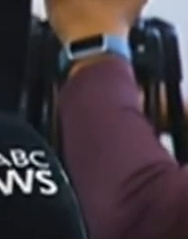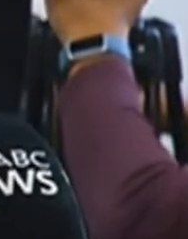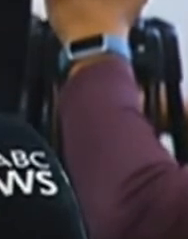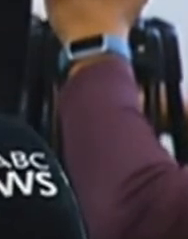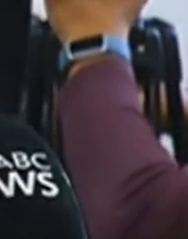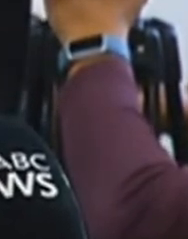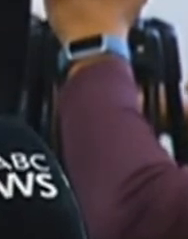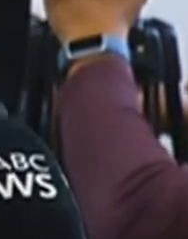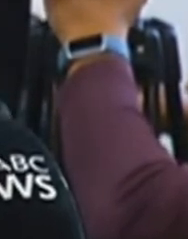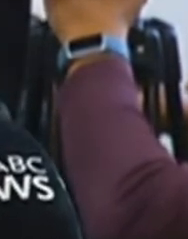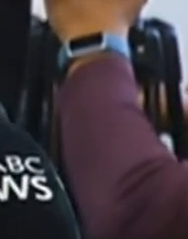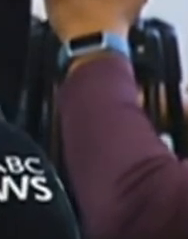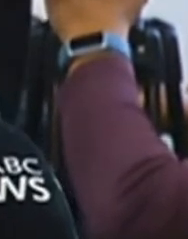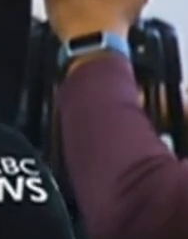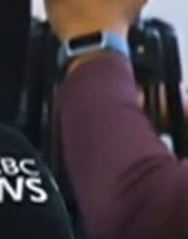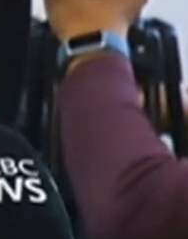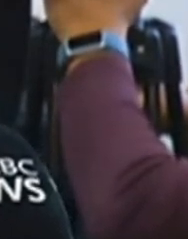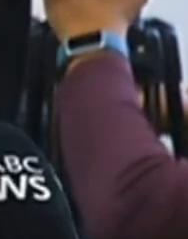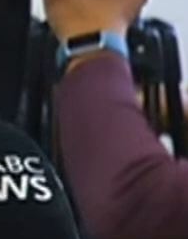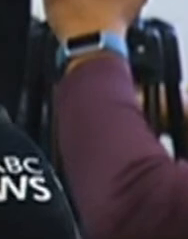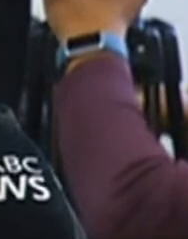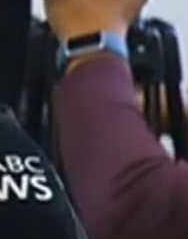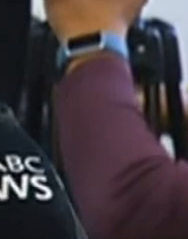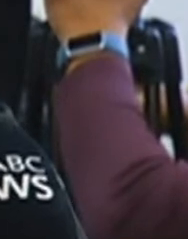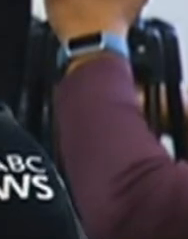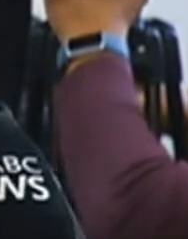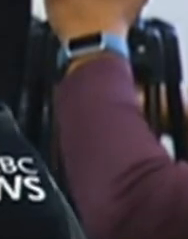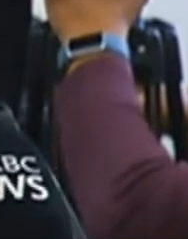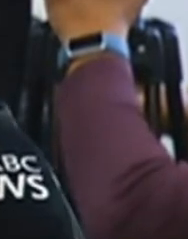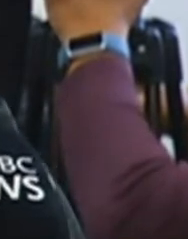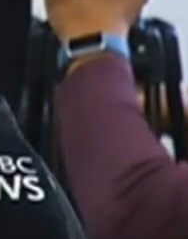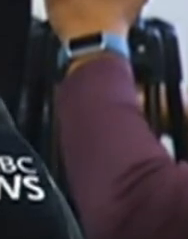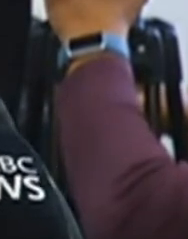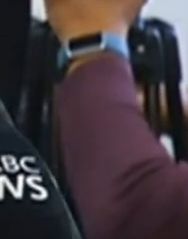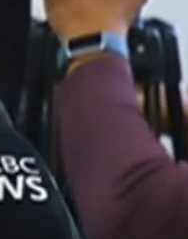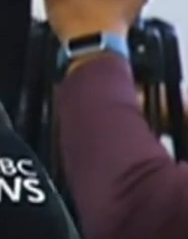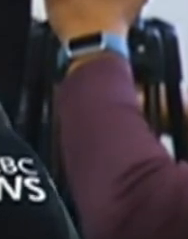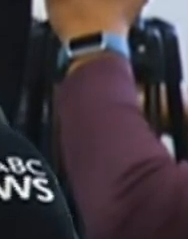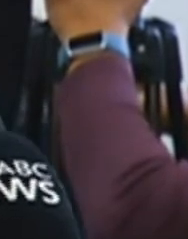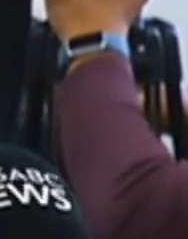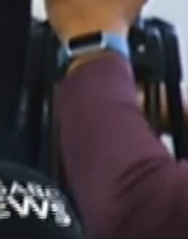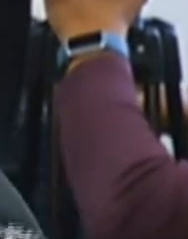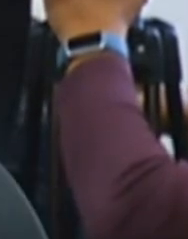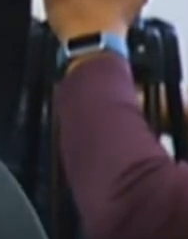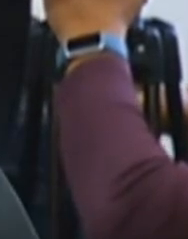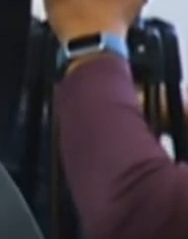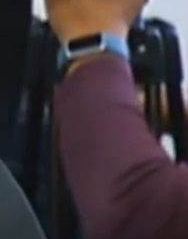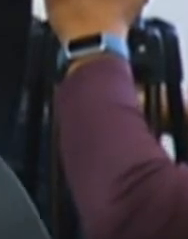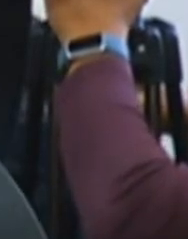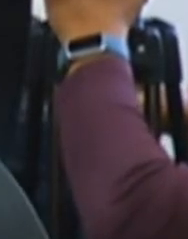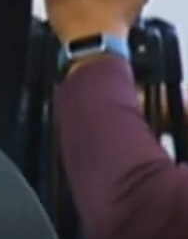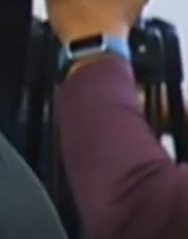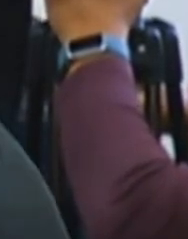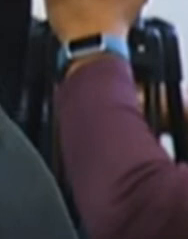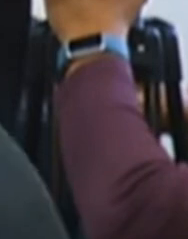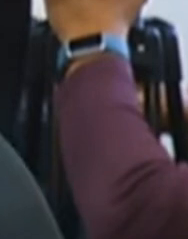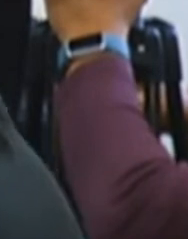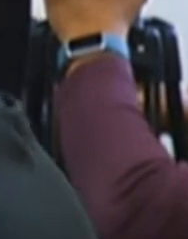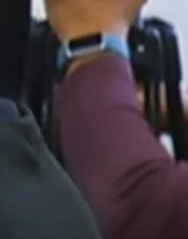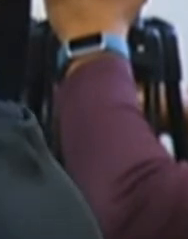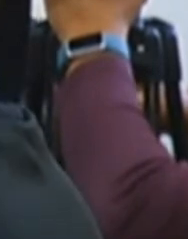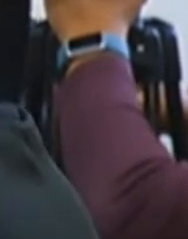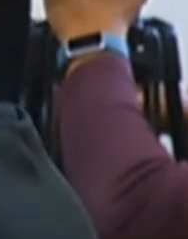problem. Media can be allowed to come in court, which we canvassed it further in chambers. I